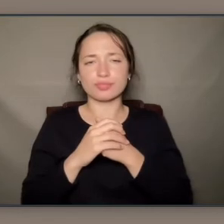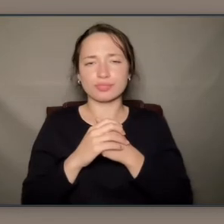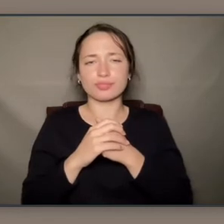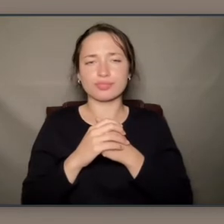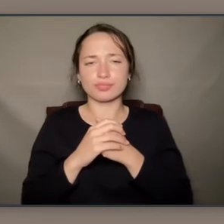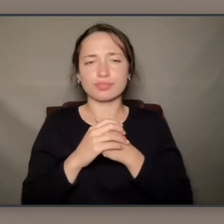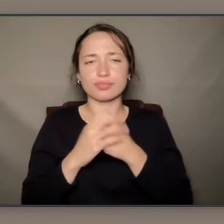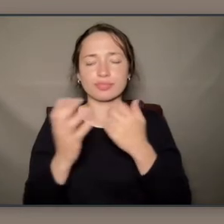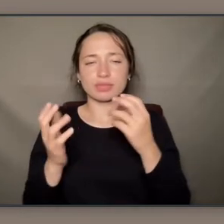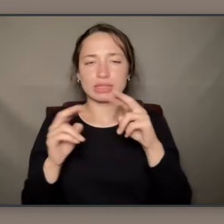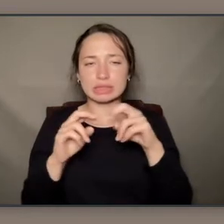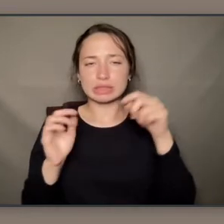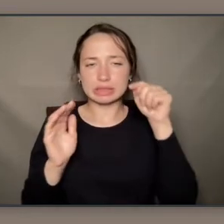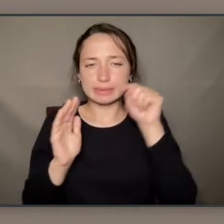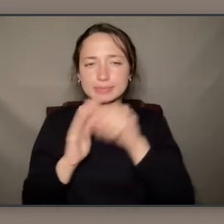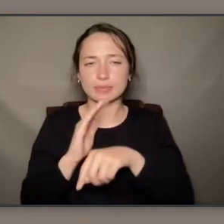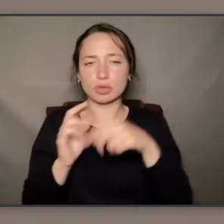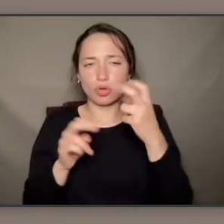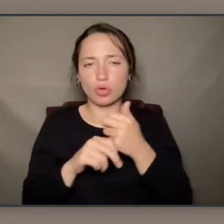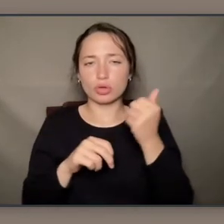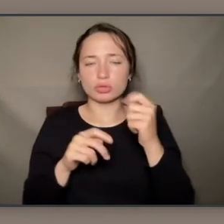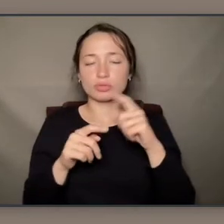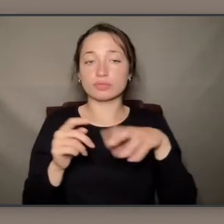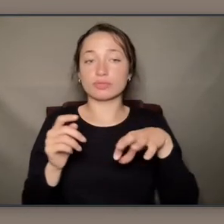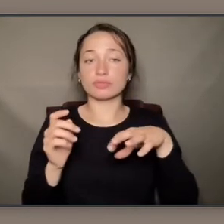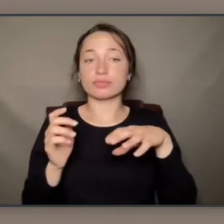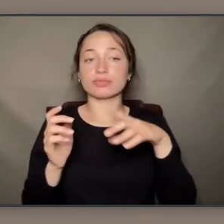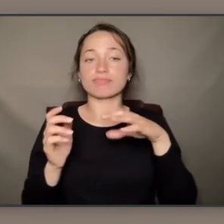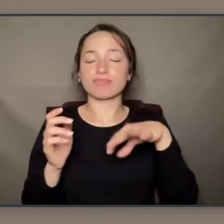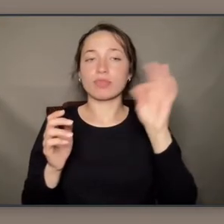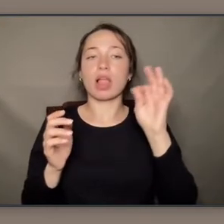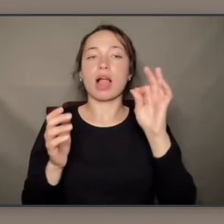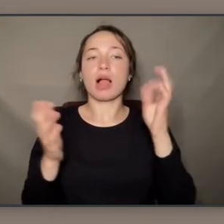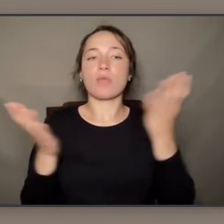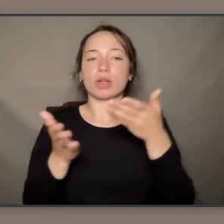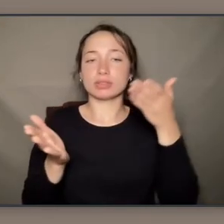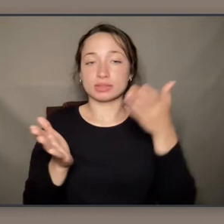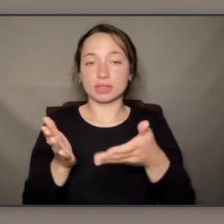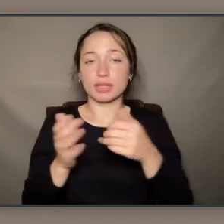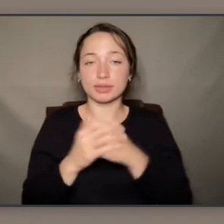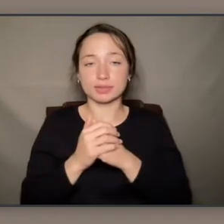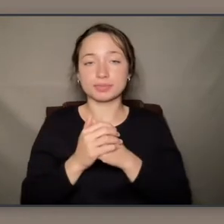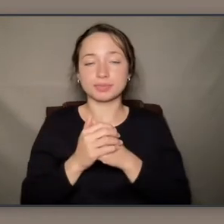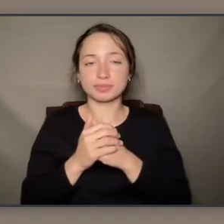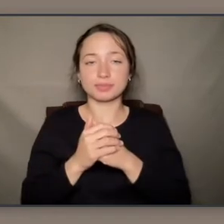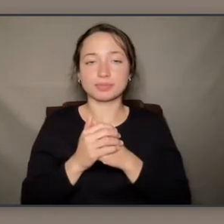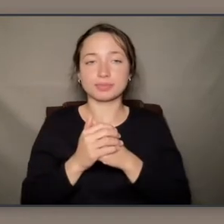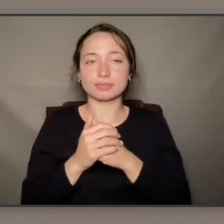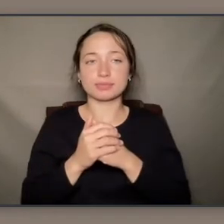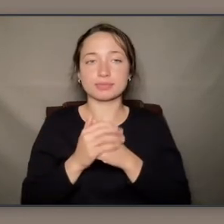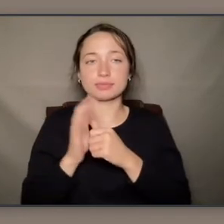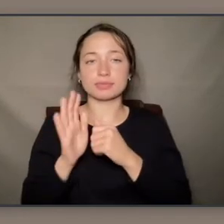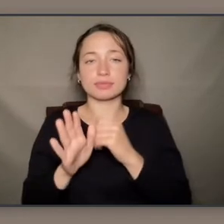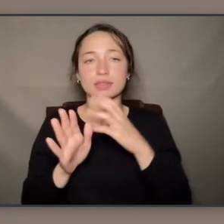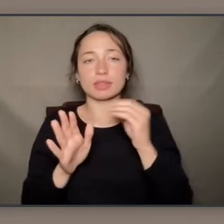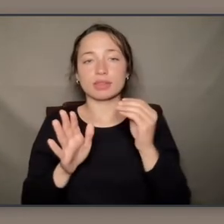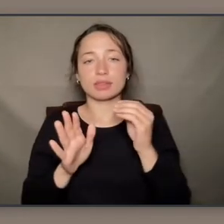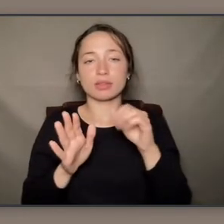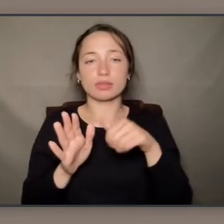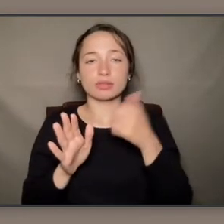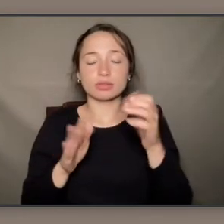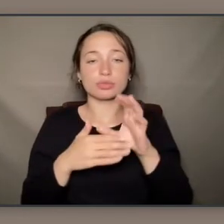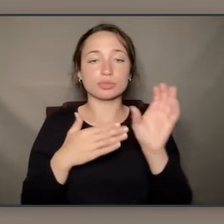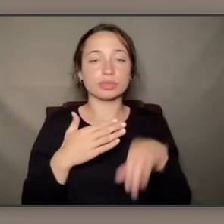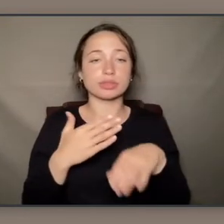bit deeper, a little bit harder in order to access what's there. And one other consequence